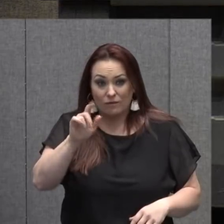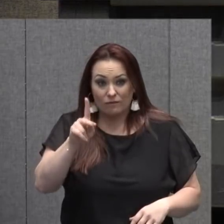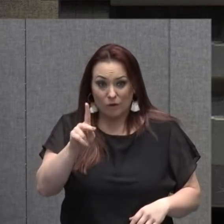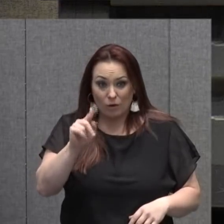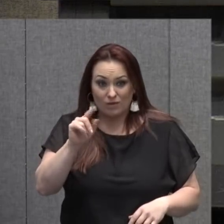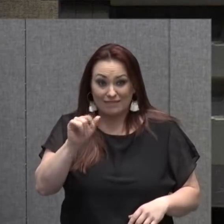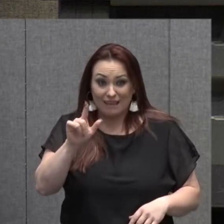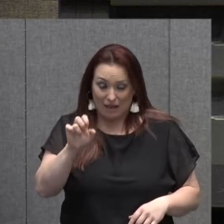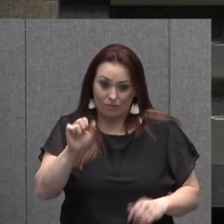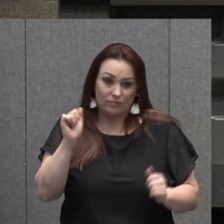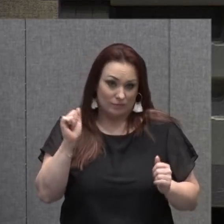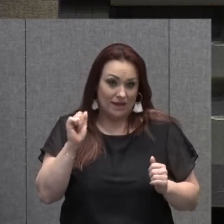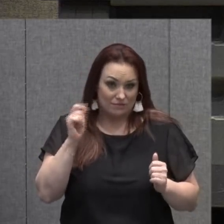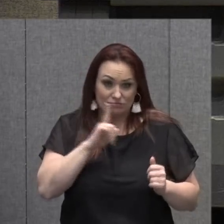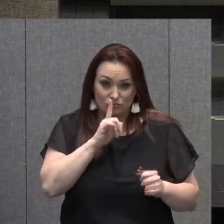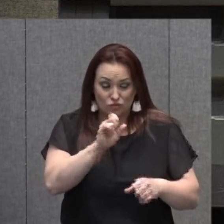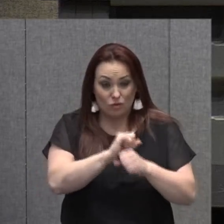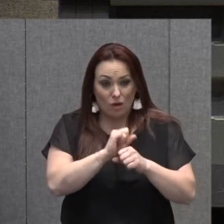form of folktales.